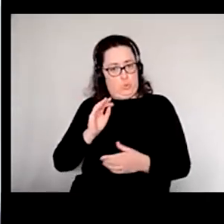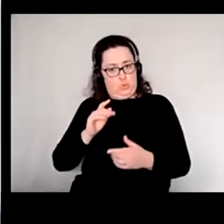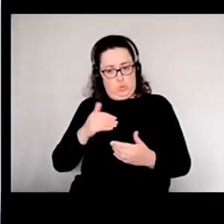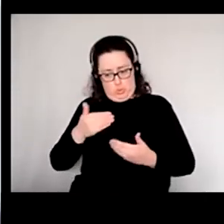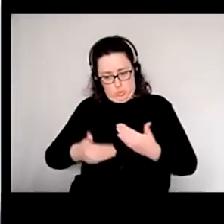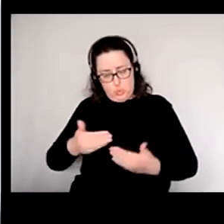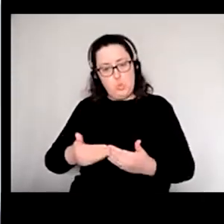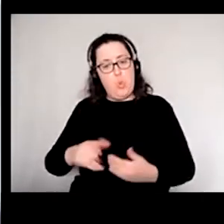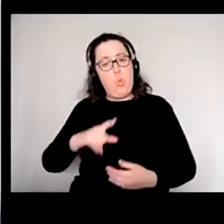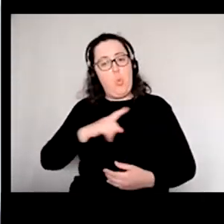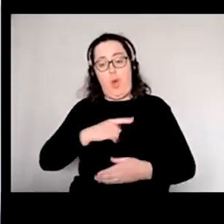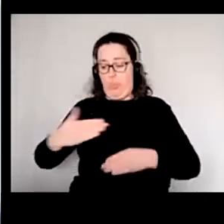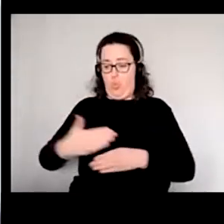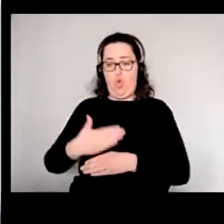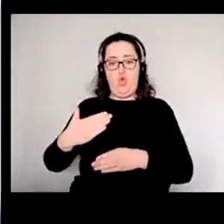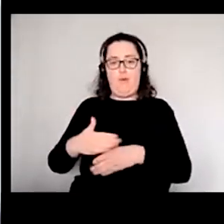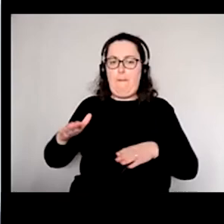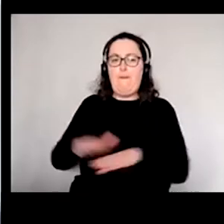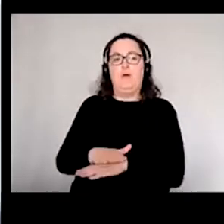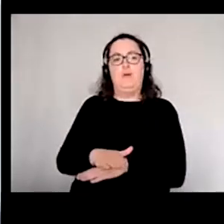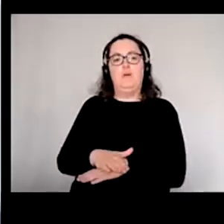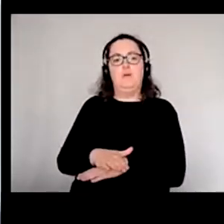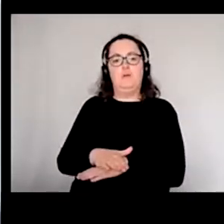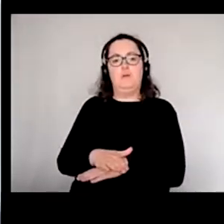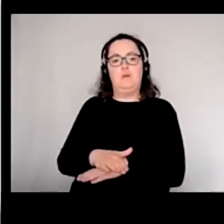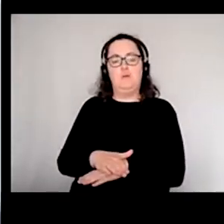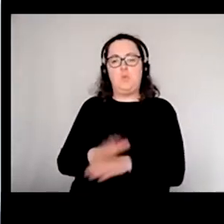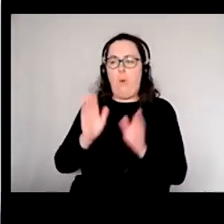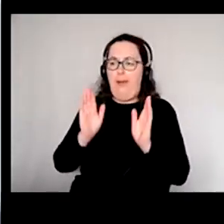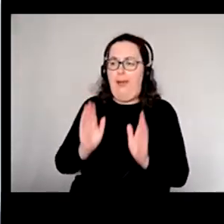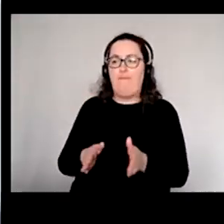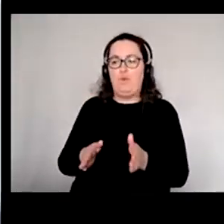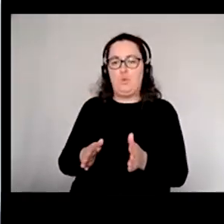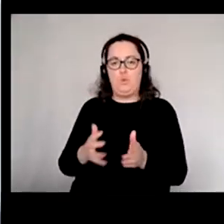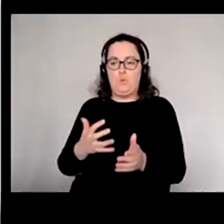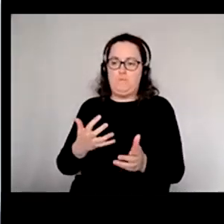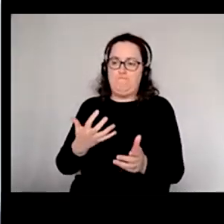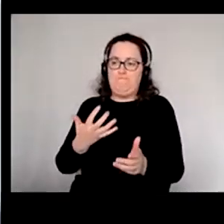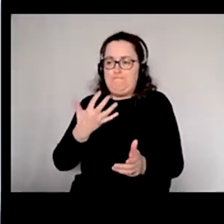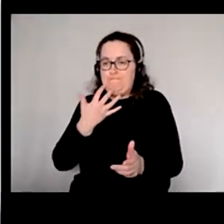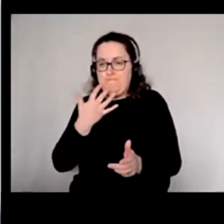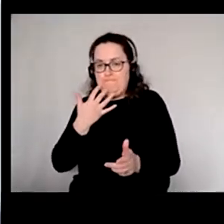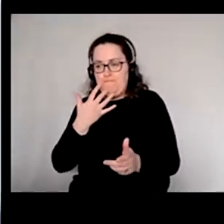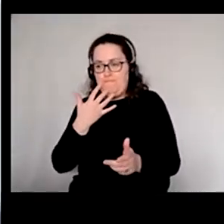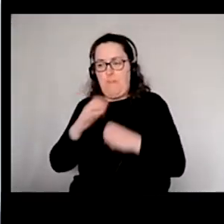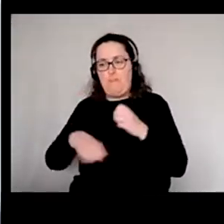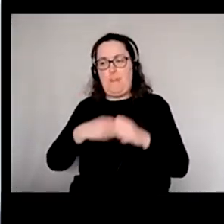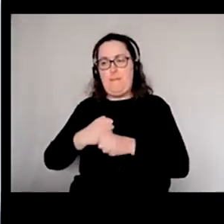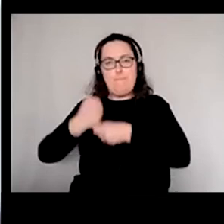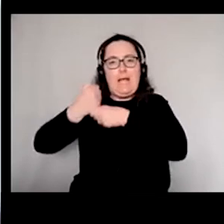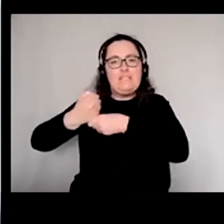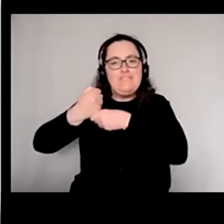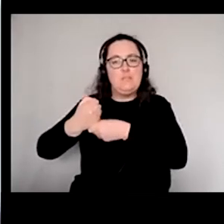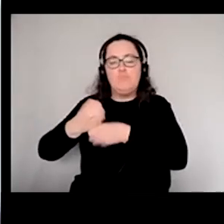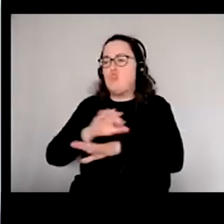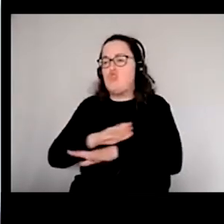the work speaks about it. So you can't kind of have to go down that road. It's almost like a point of activism rather than a